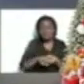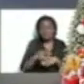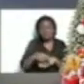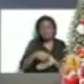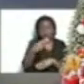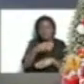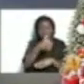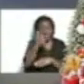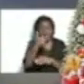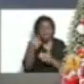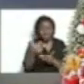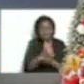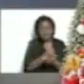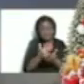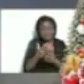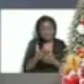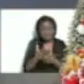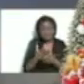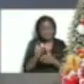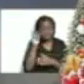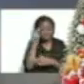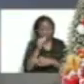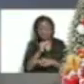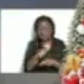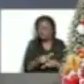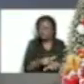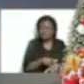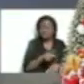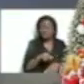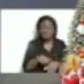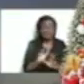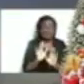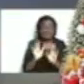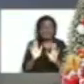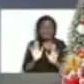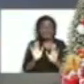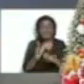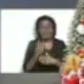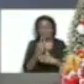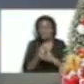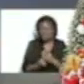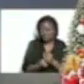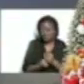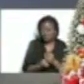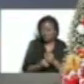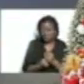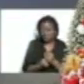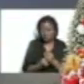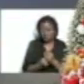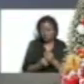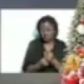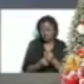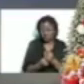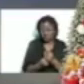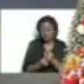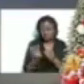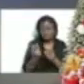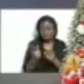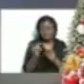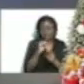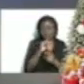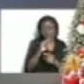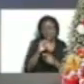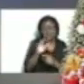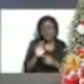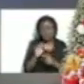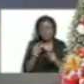both. Overall, though, Alkitis sees the concluding statement as largely positive for the Bahamas, considering its